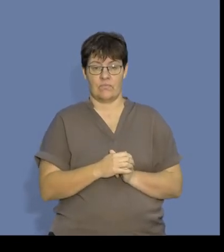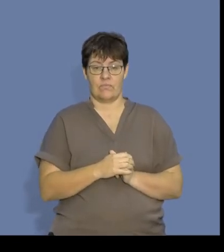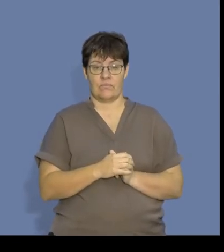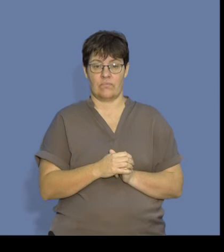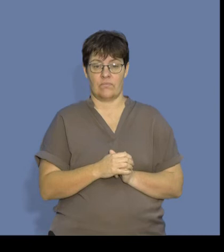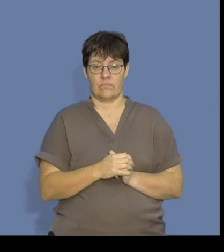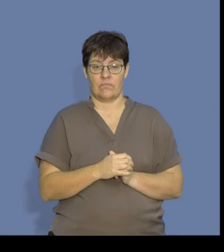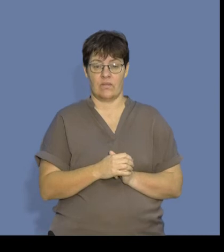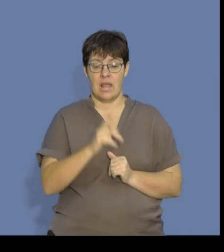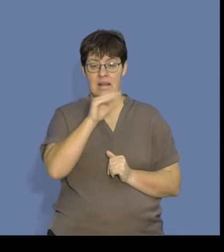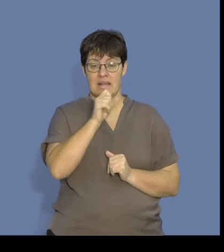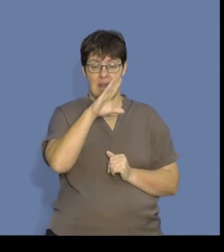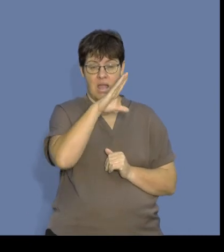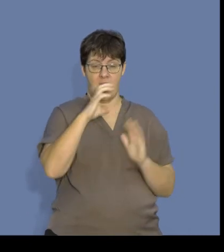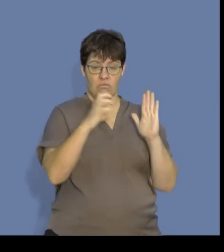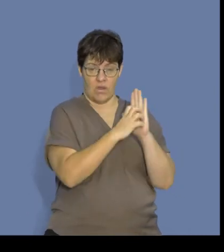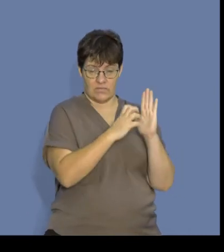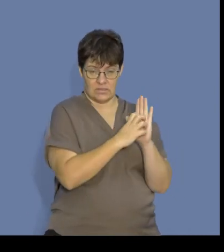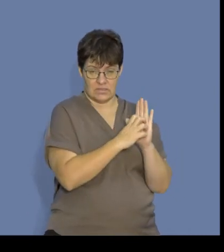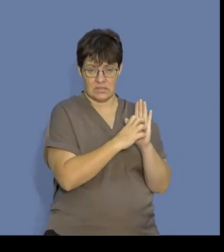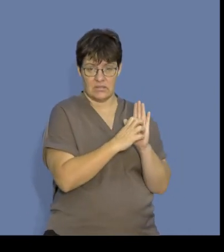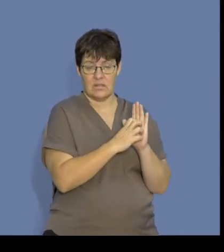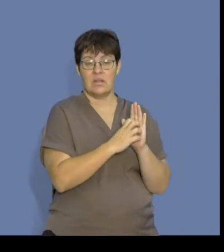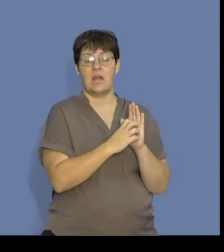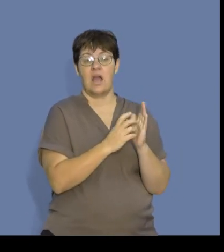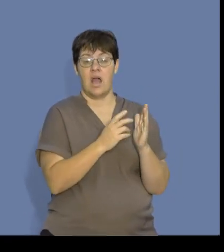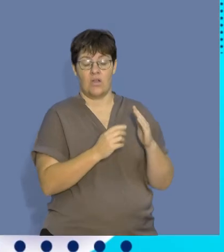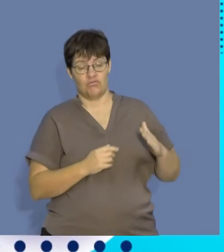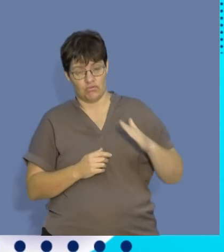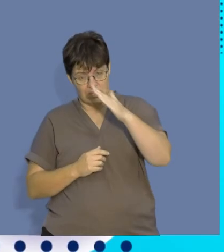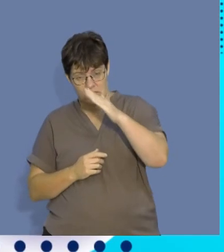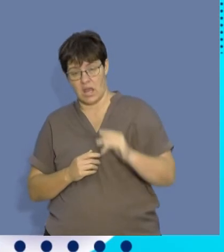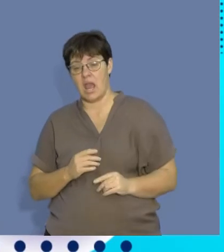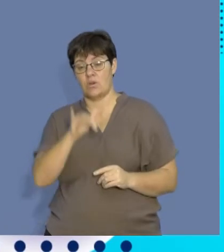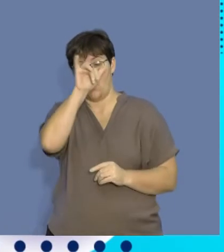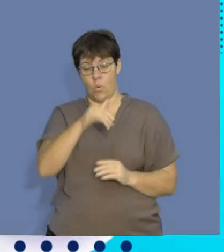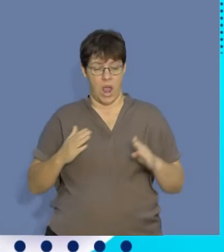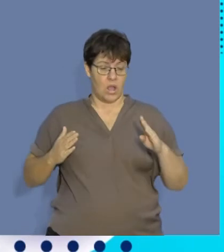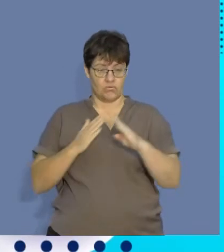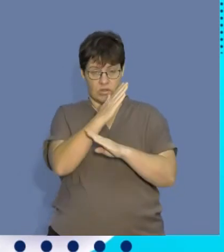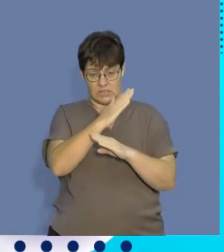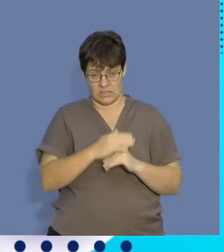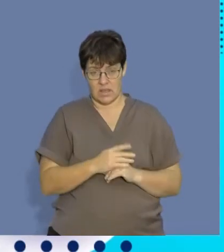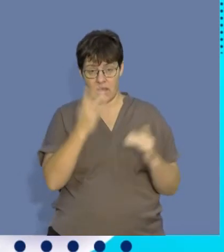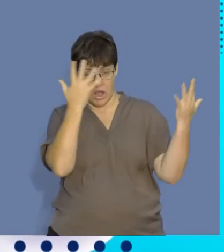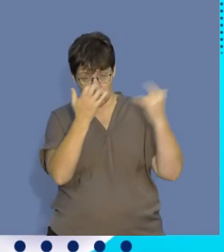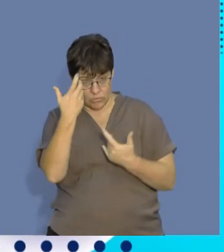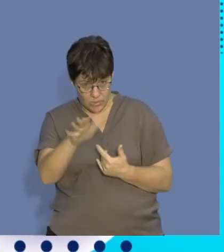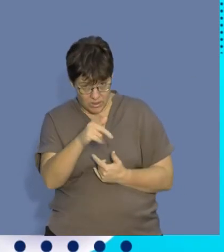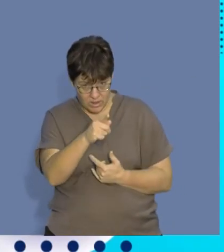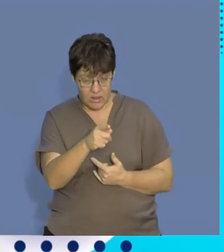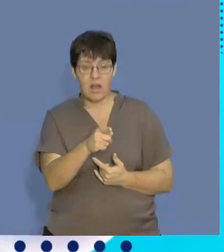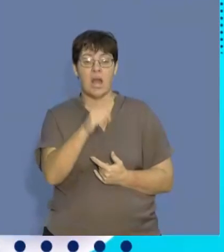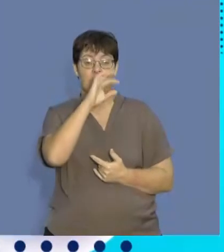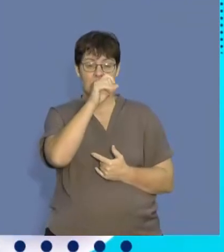2. So with a linear graph, what is important? The gradient and the y-intercept. Do we know how to